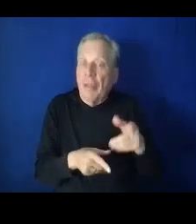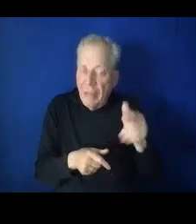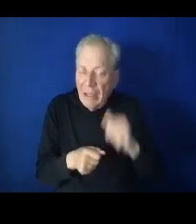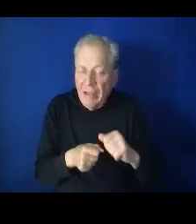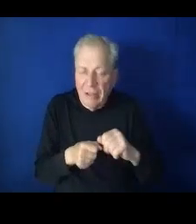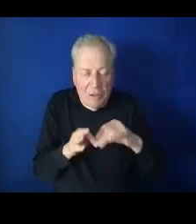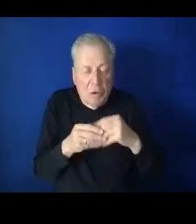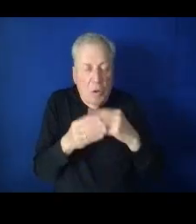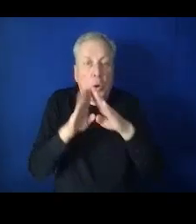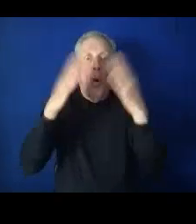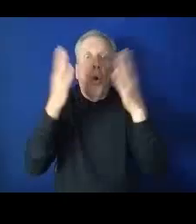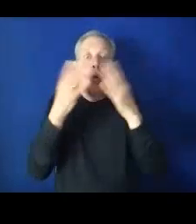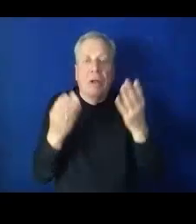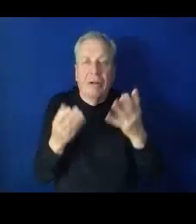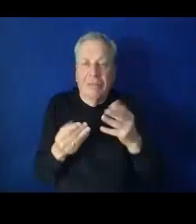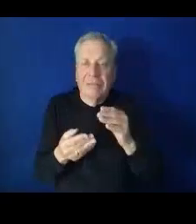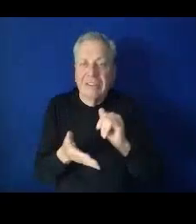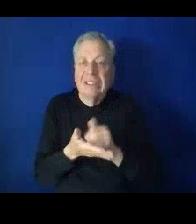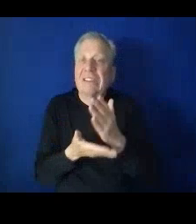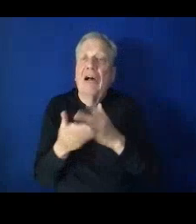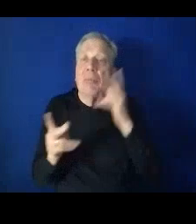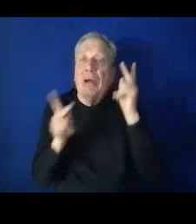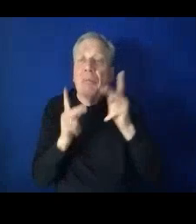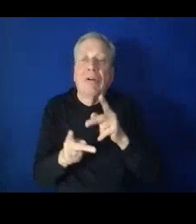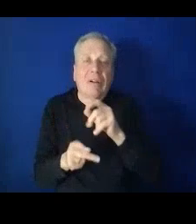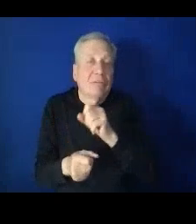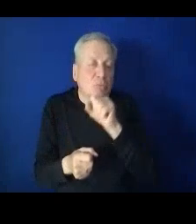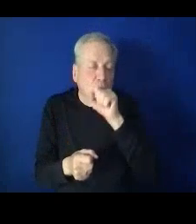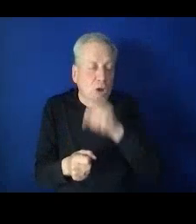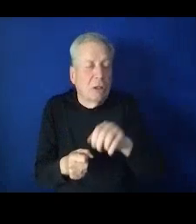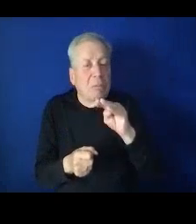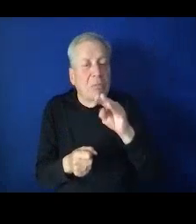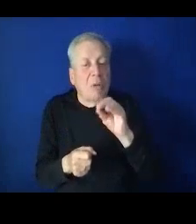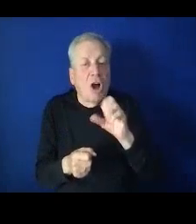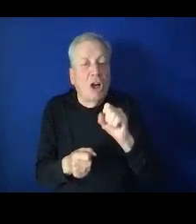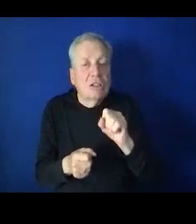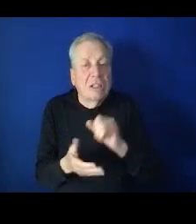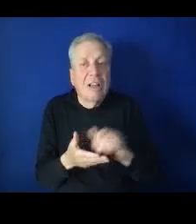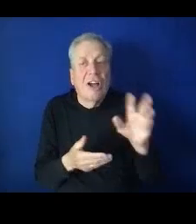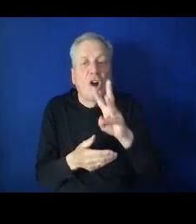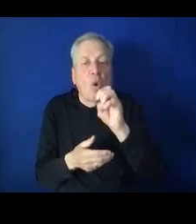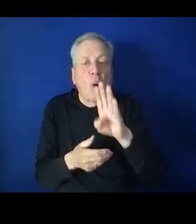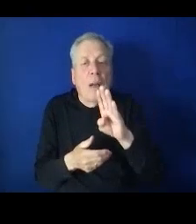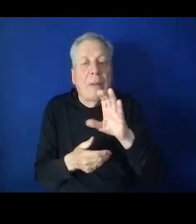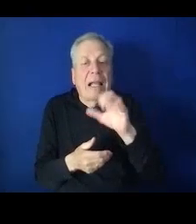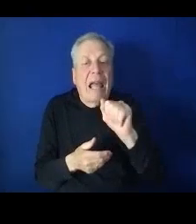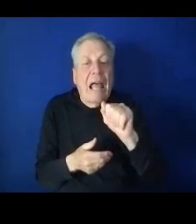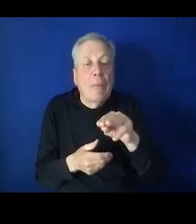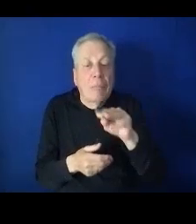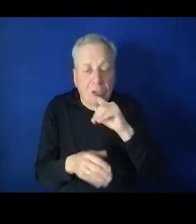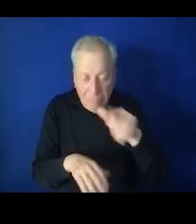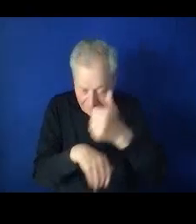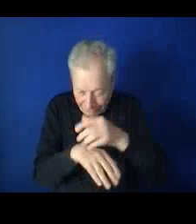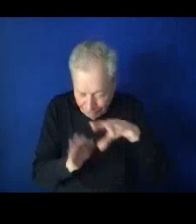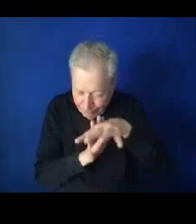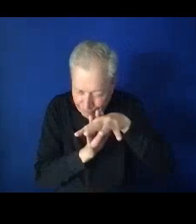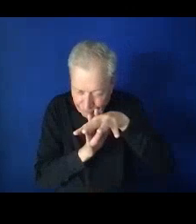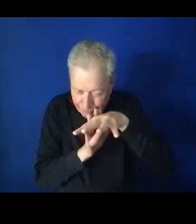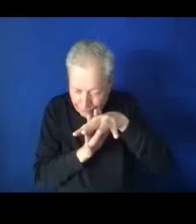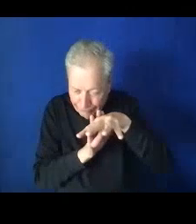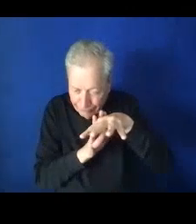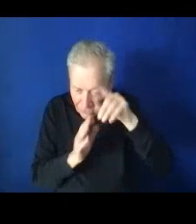super quickly. And some people love mosses so much that there's webcams set up just like there are for osprey